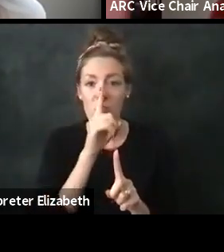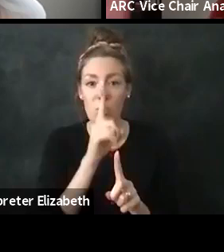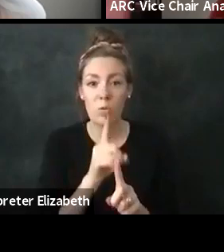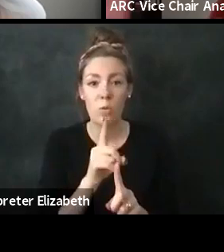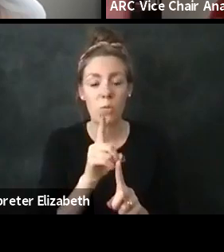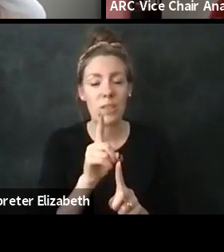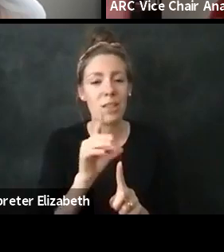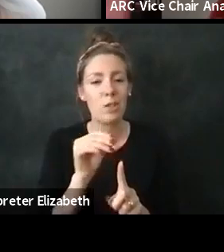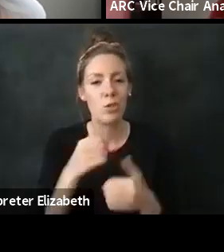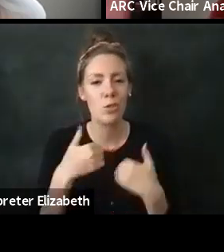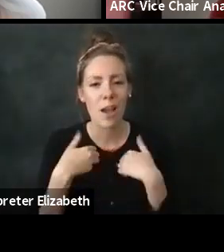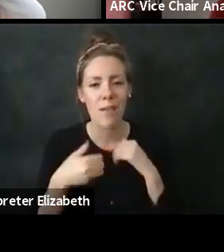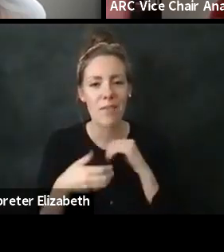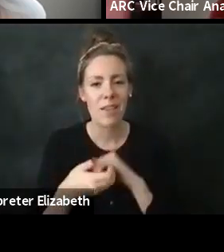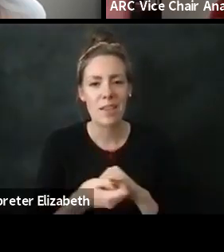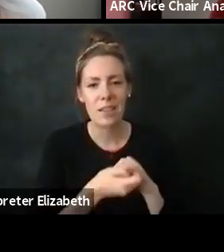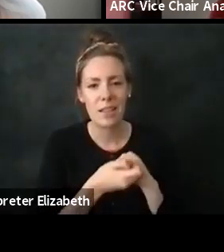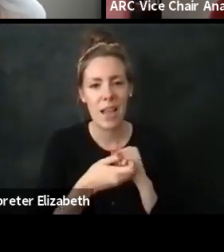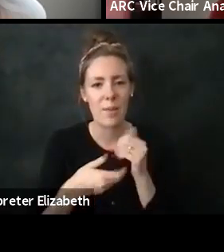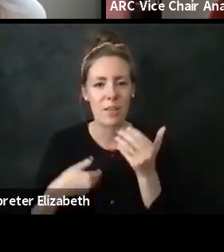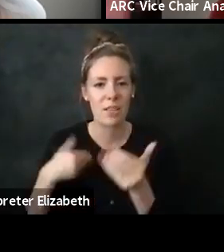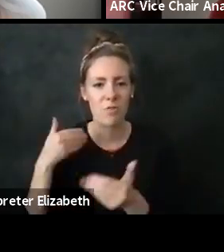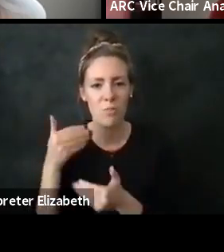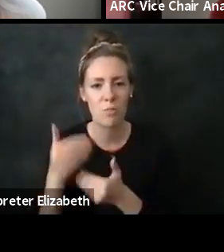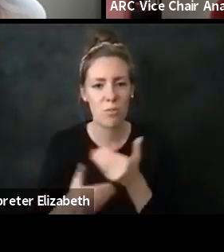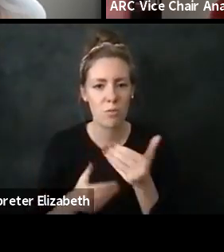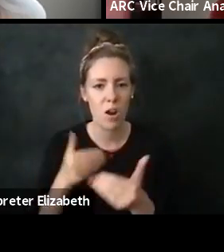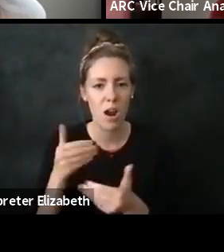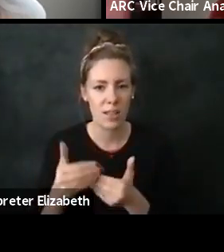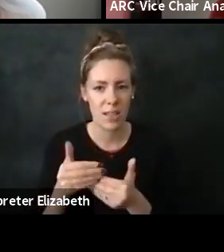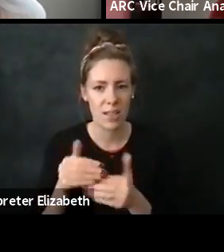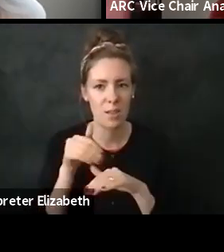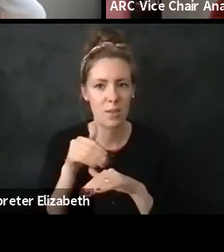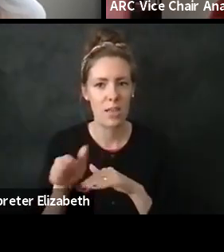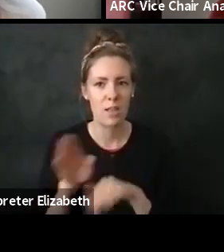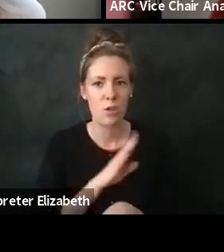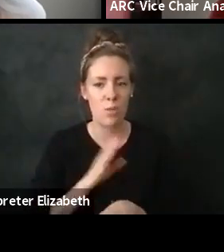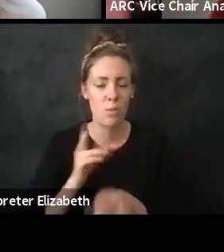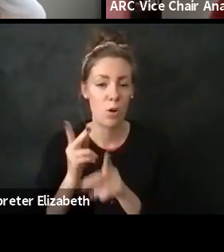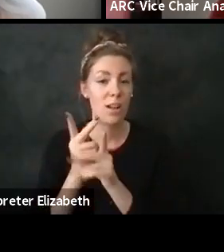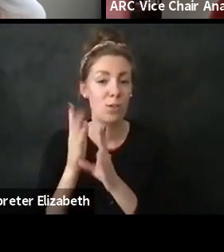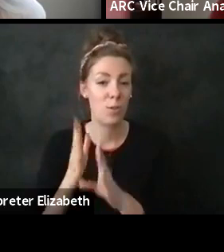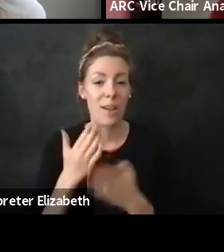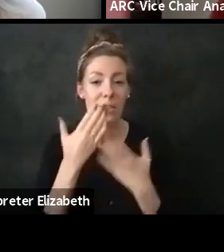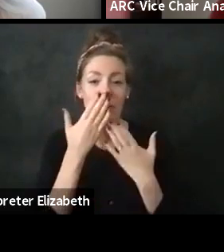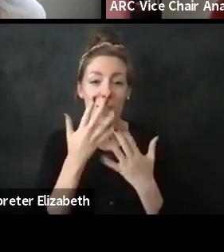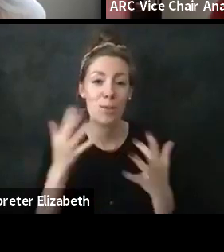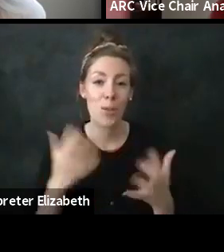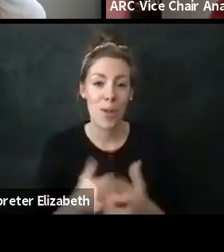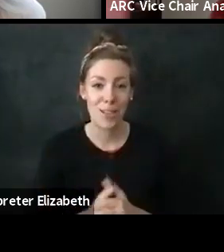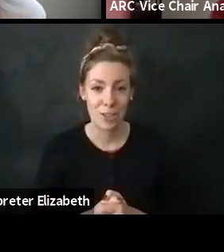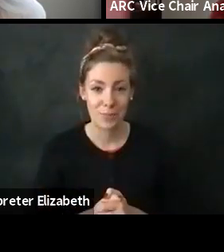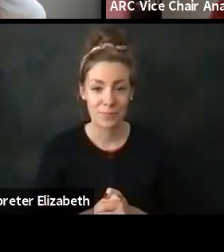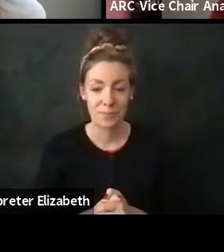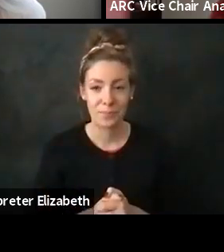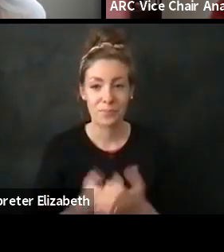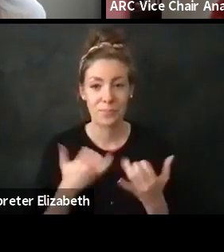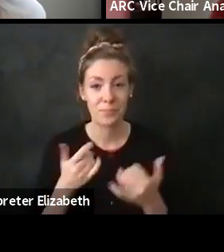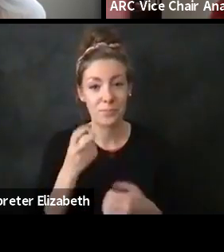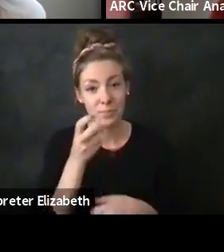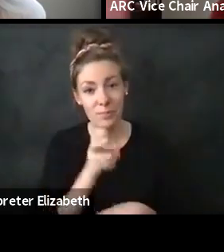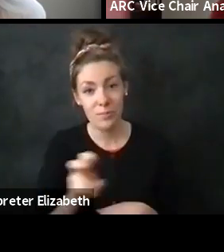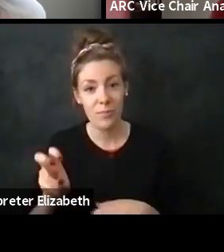a good collaborative process that will ultimately go to the Board of Supervisors. So thank you both for your leadership. We are going to go ahead and